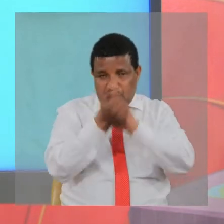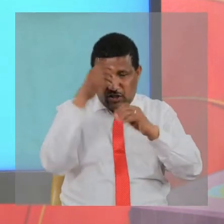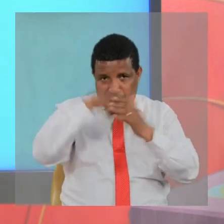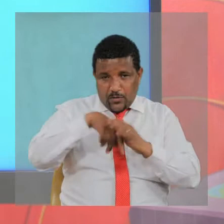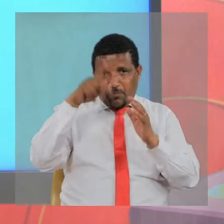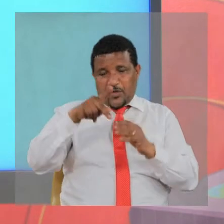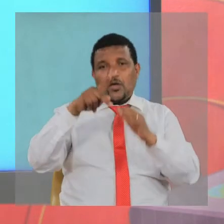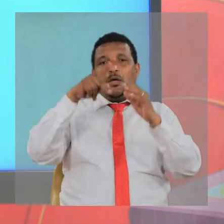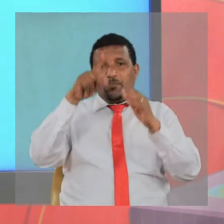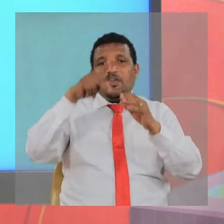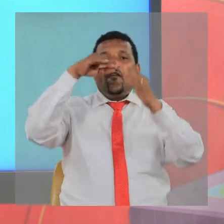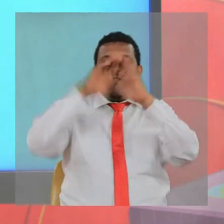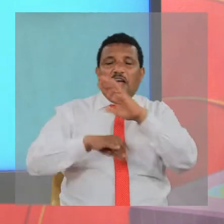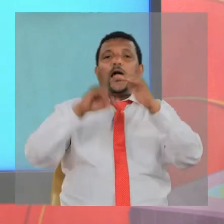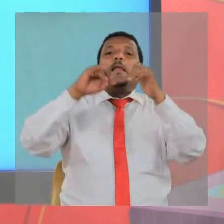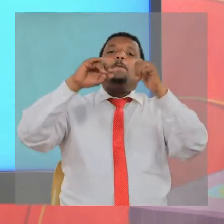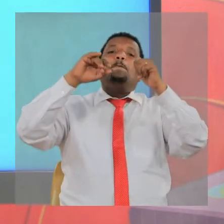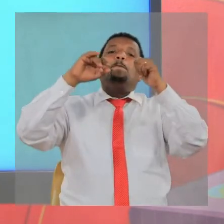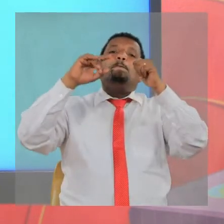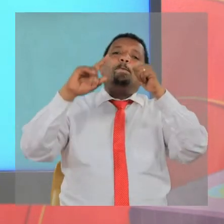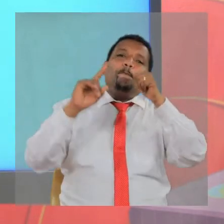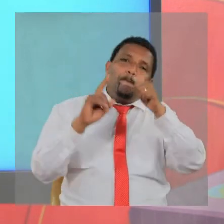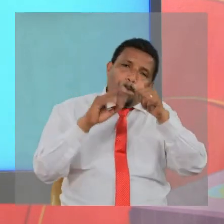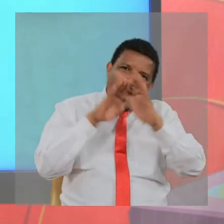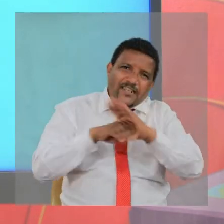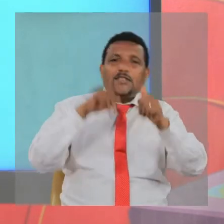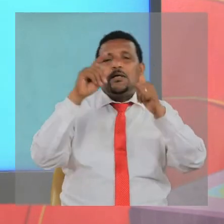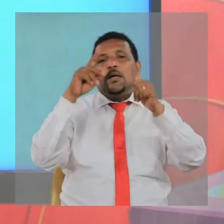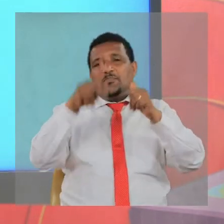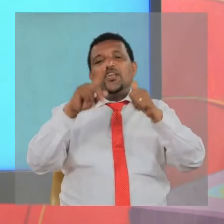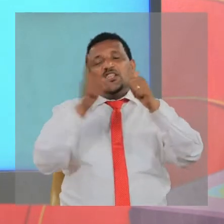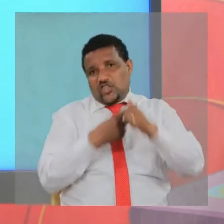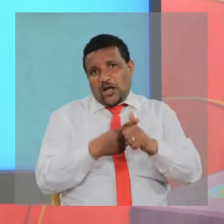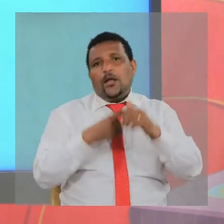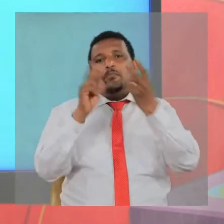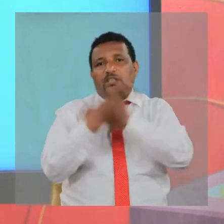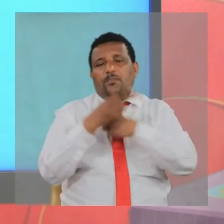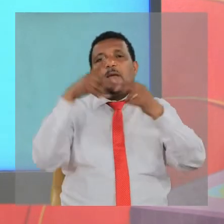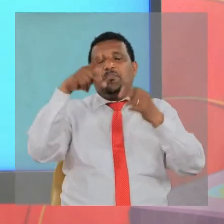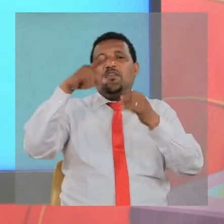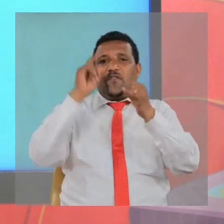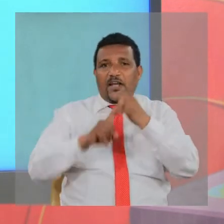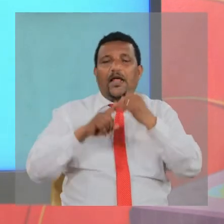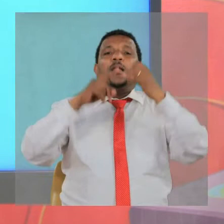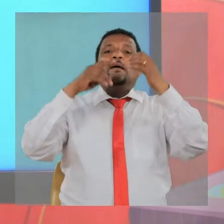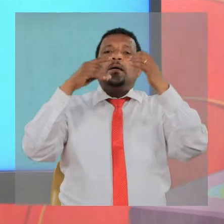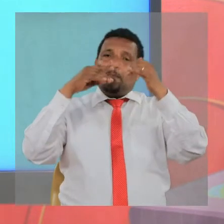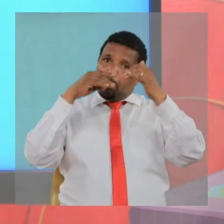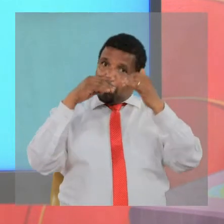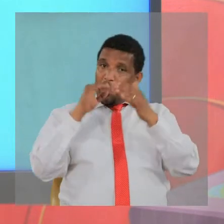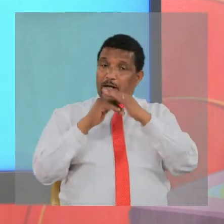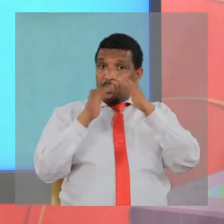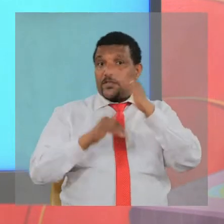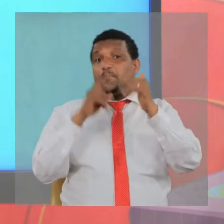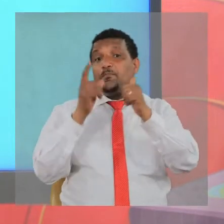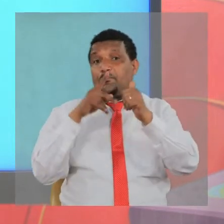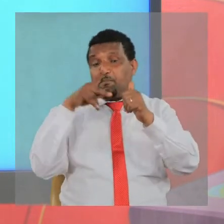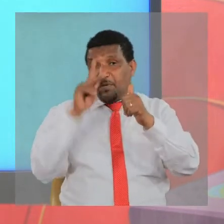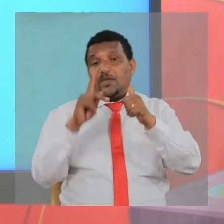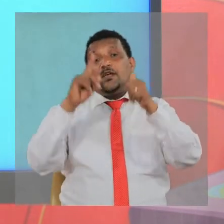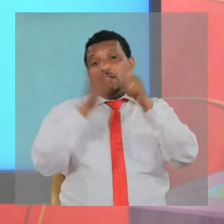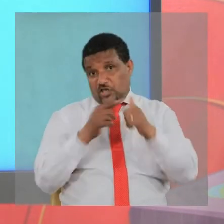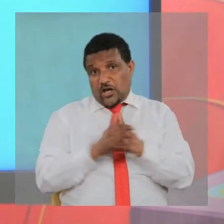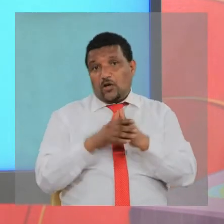P, which is P final minus P initial, multiplied by P final plus P initial, divided by quantity final plus